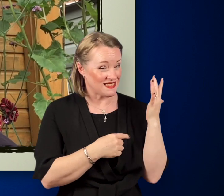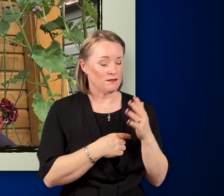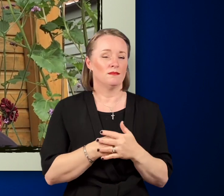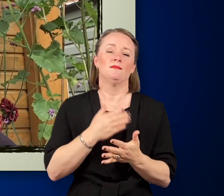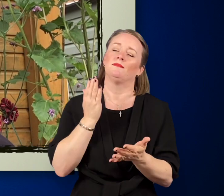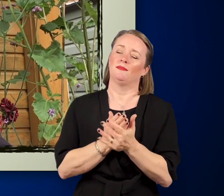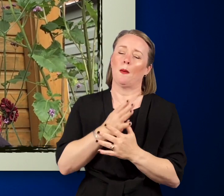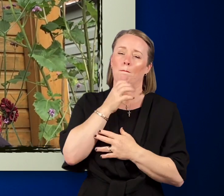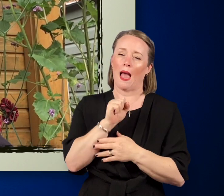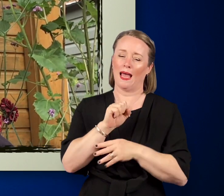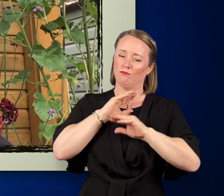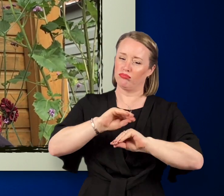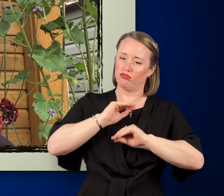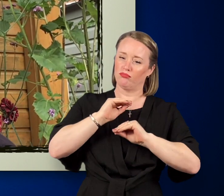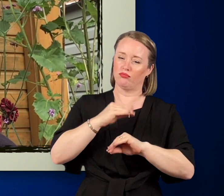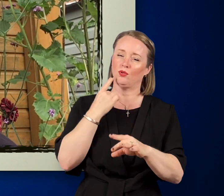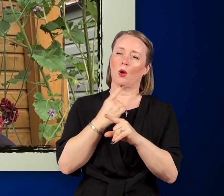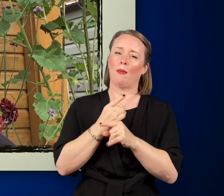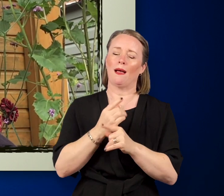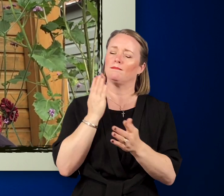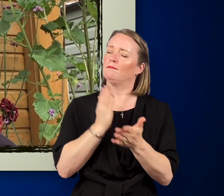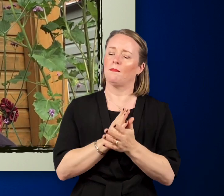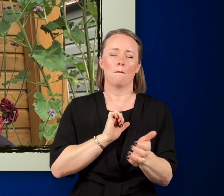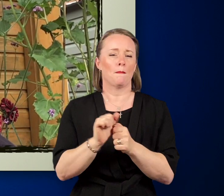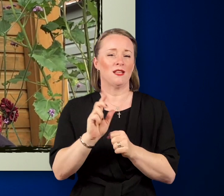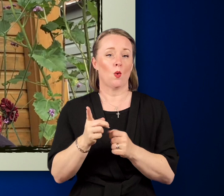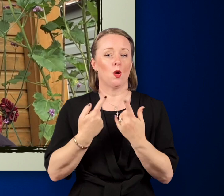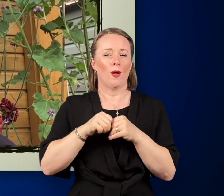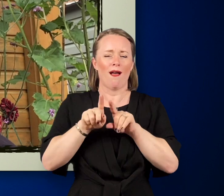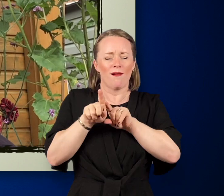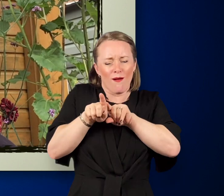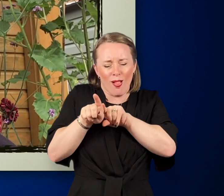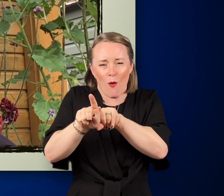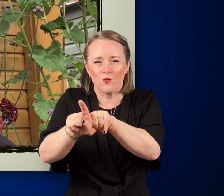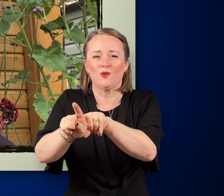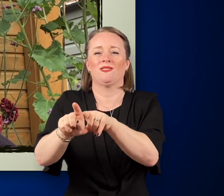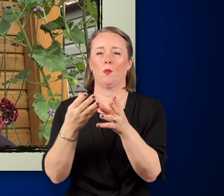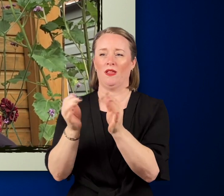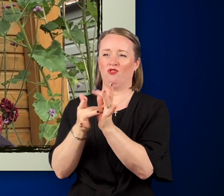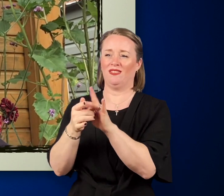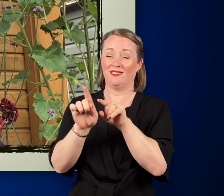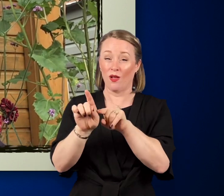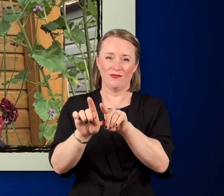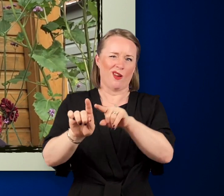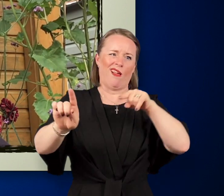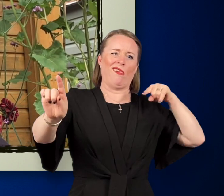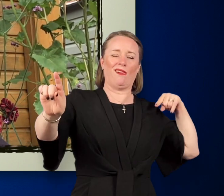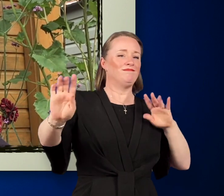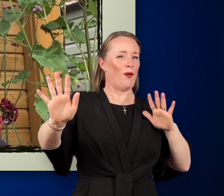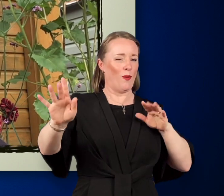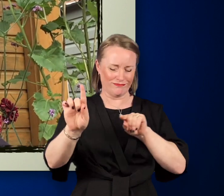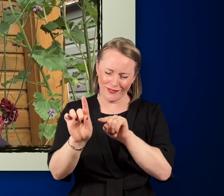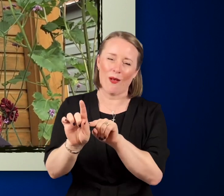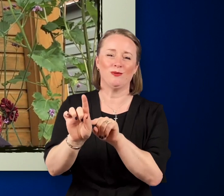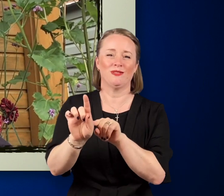benefits of our daily lives being a close walk behind Jesus. In my early 20s, for